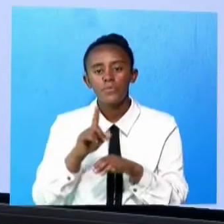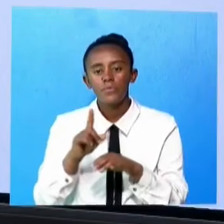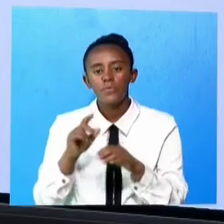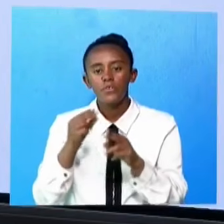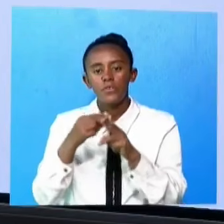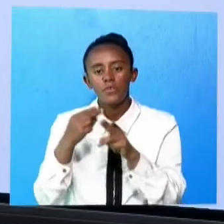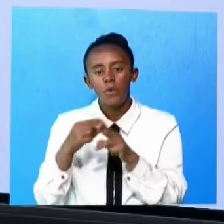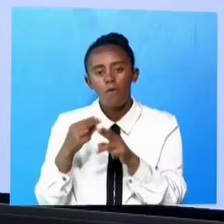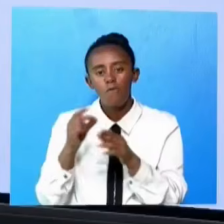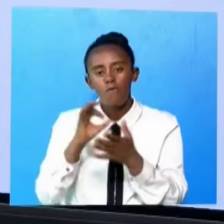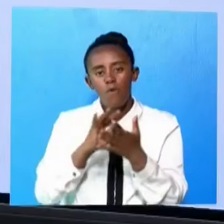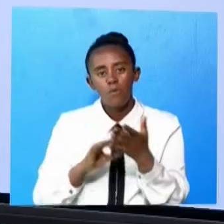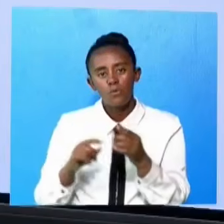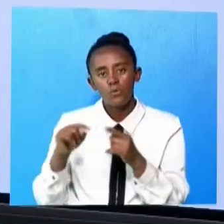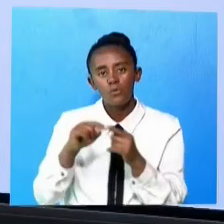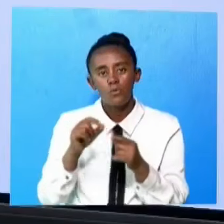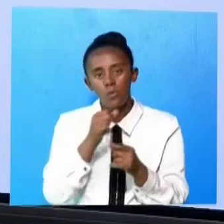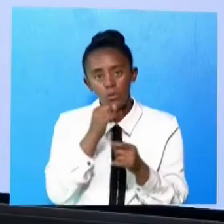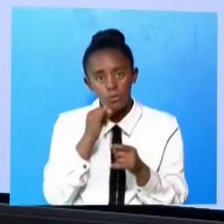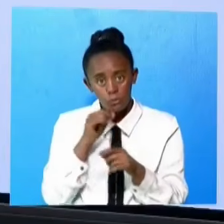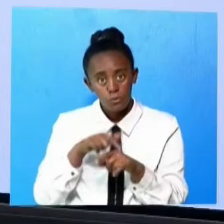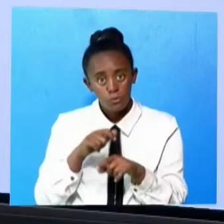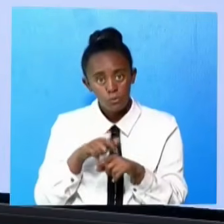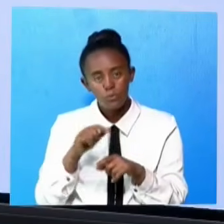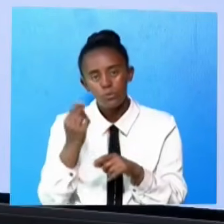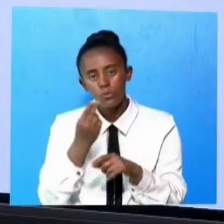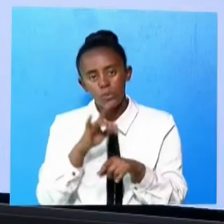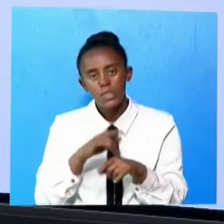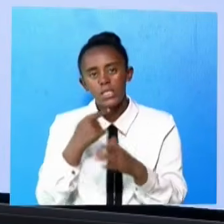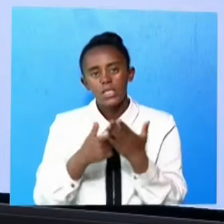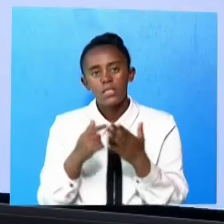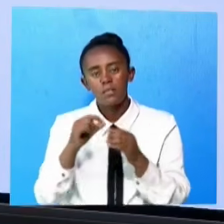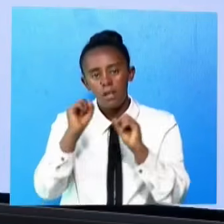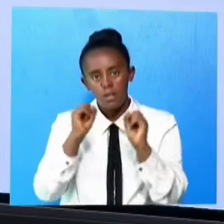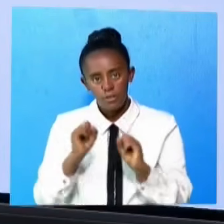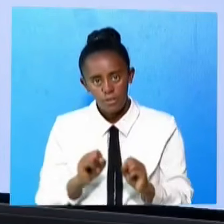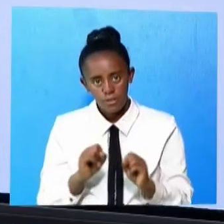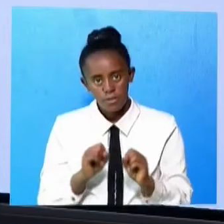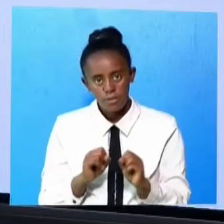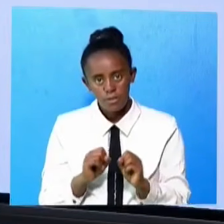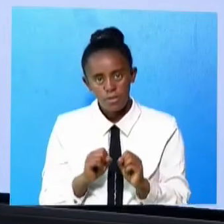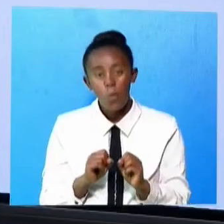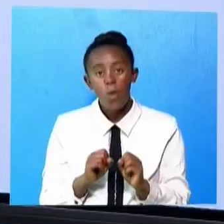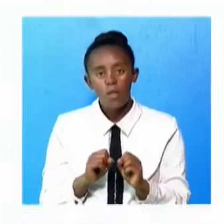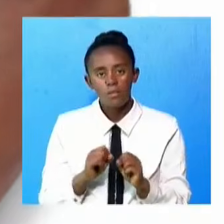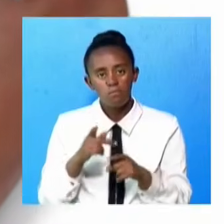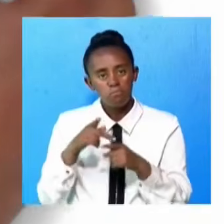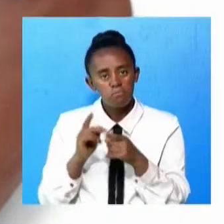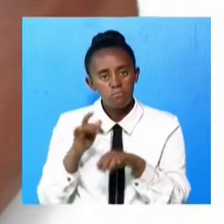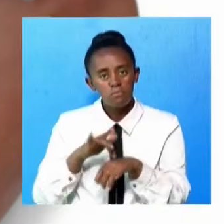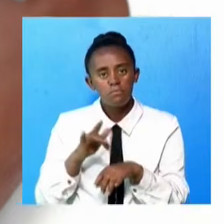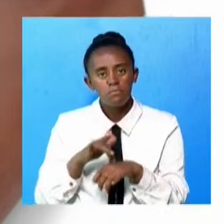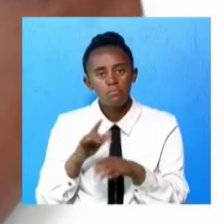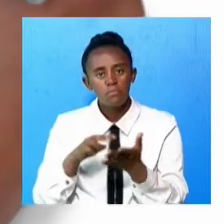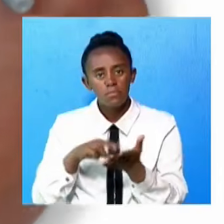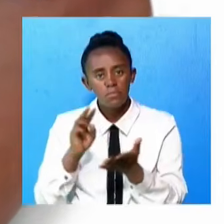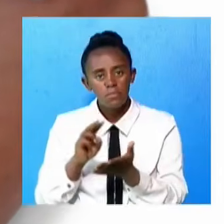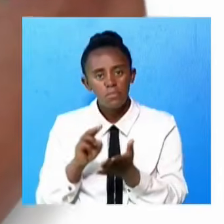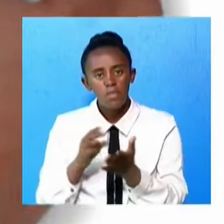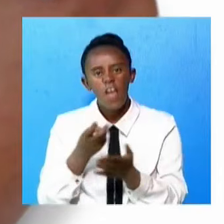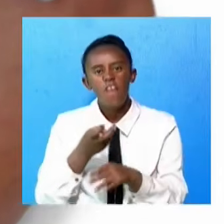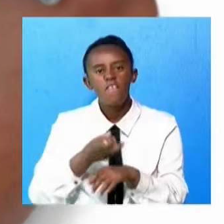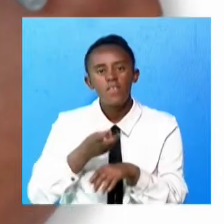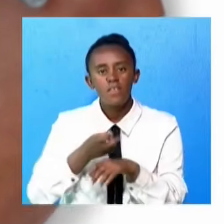into adjectives, you can't use this structure. The same is true. Weight, it stands for what? It's heavy.